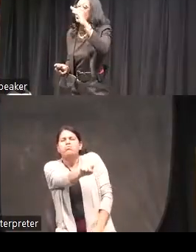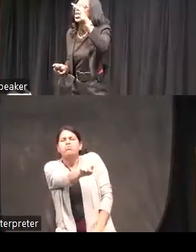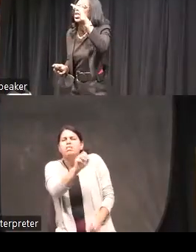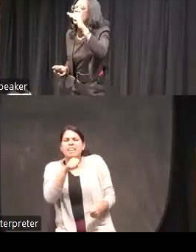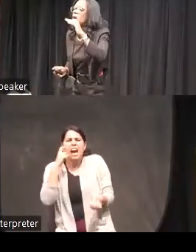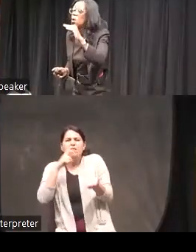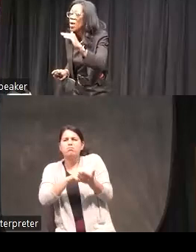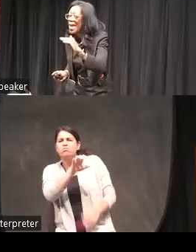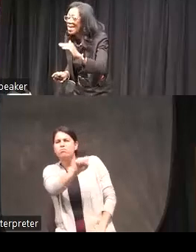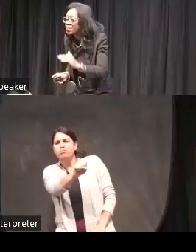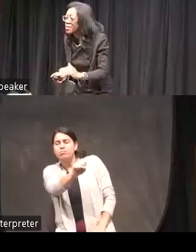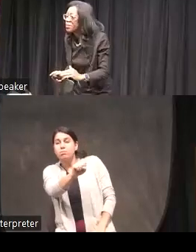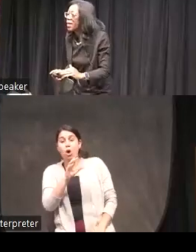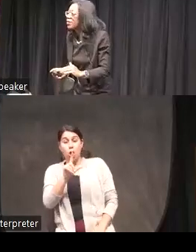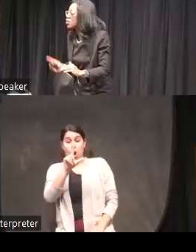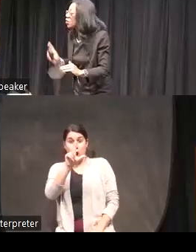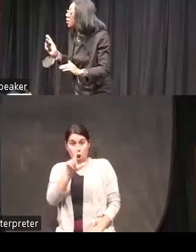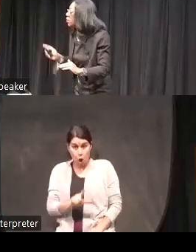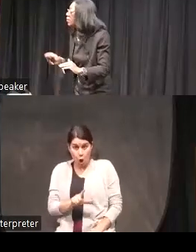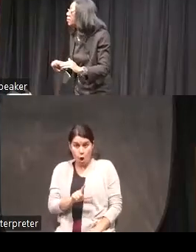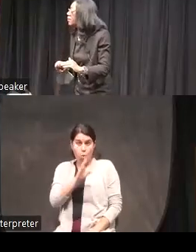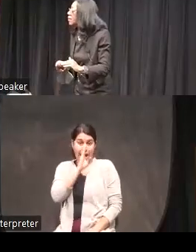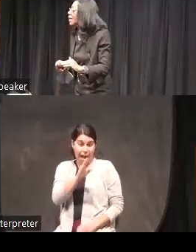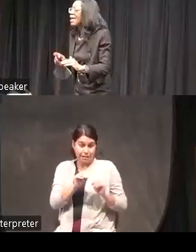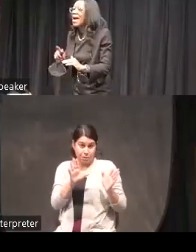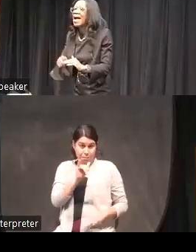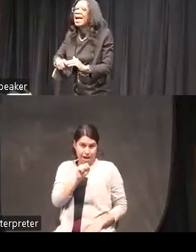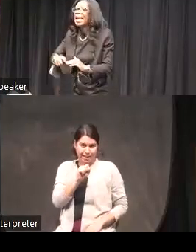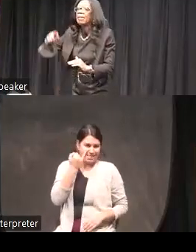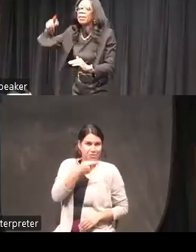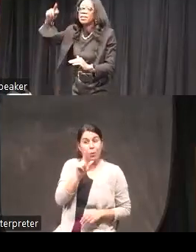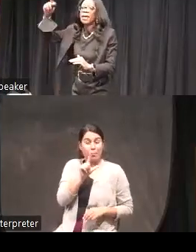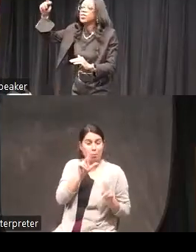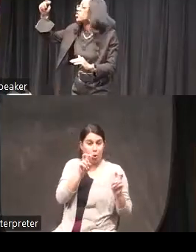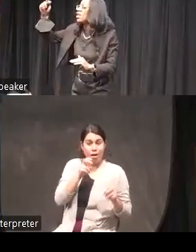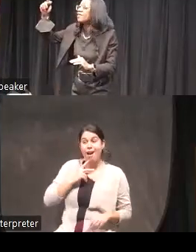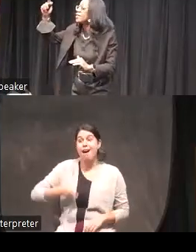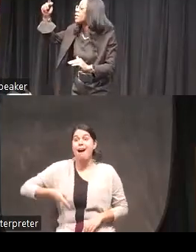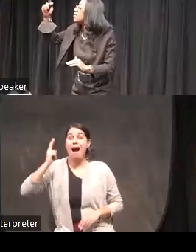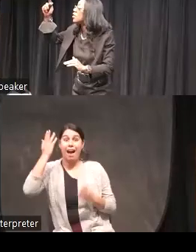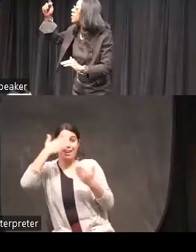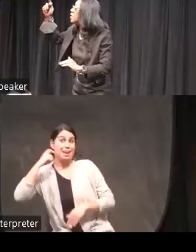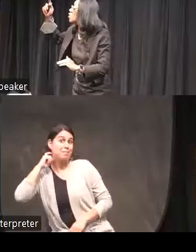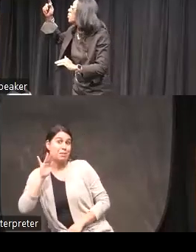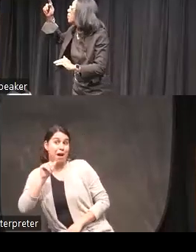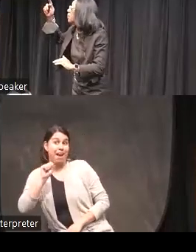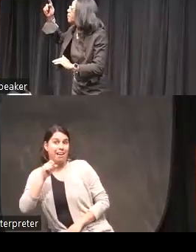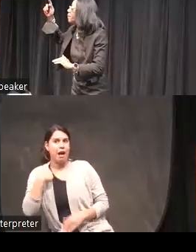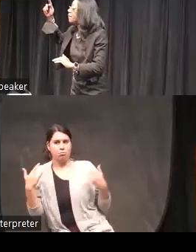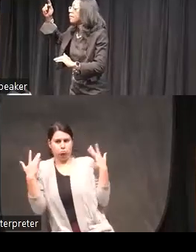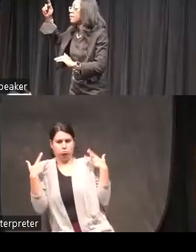is low explicit bias, you're liberal, and high implicit bias, you're not fixing it because you don't think it's your